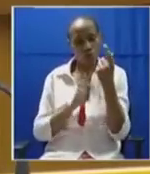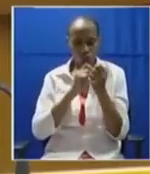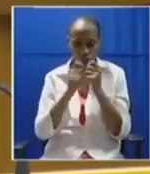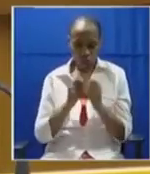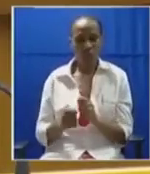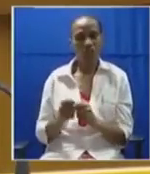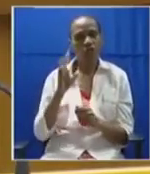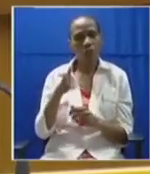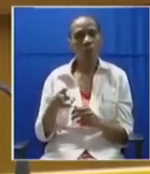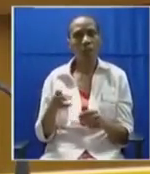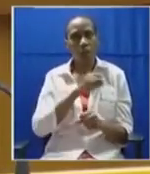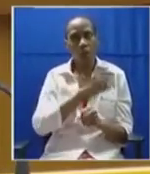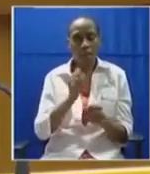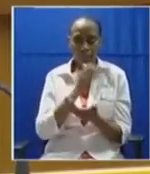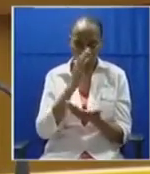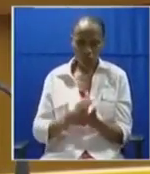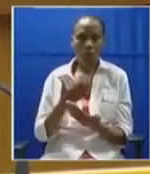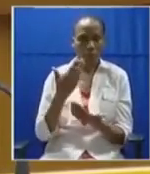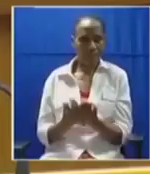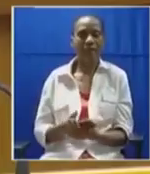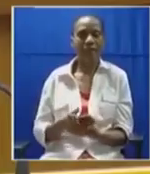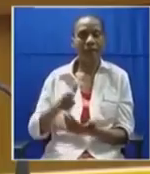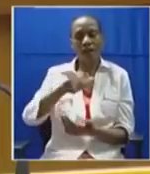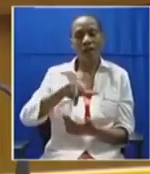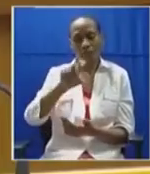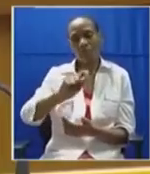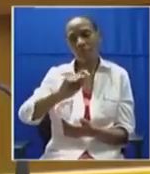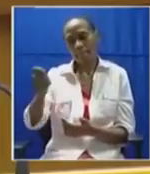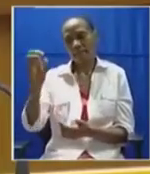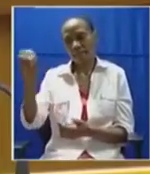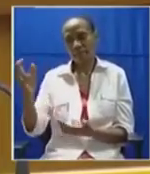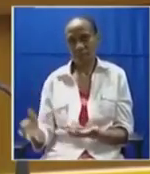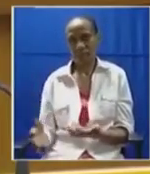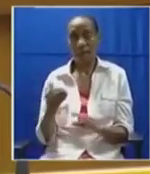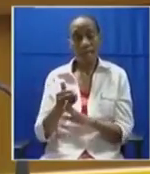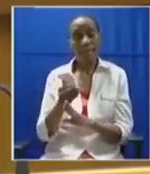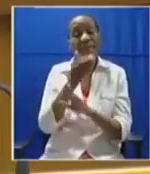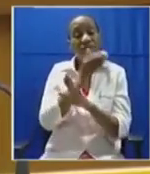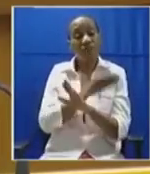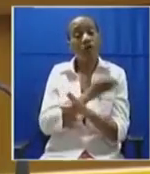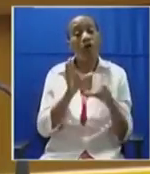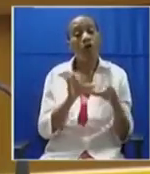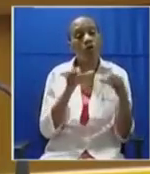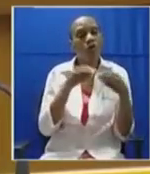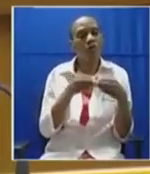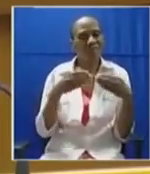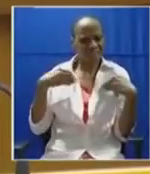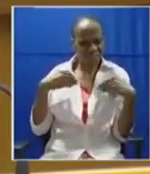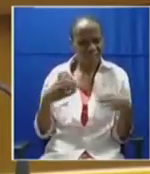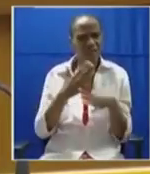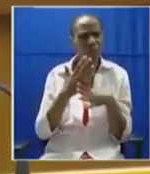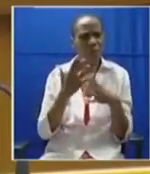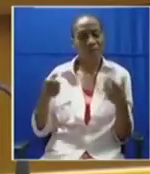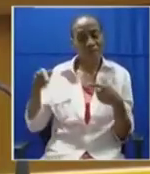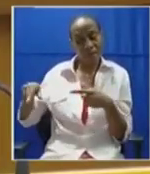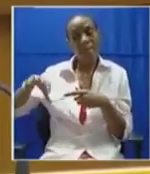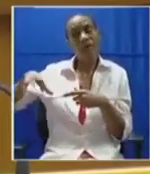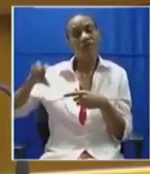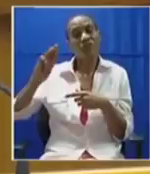to allow for expropriation without compensation. This was before the committee had even started its work in the Western